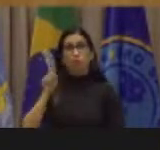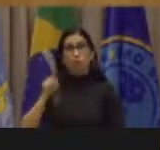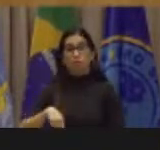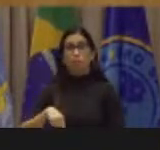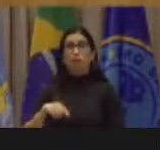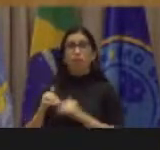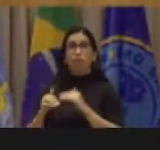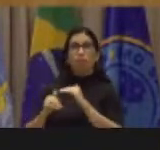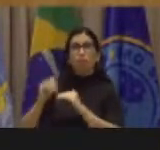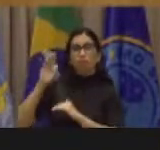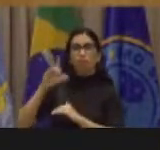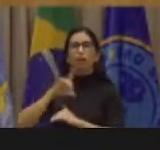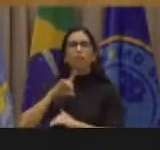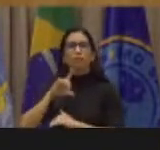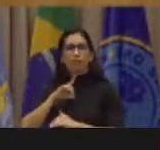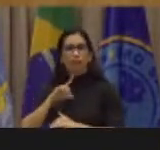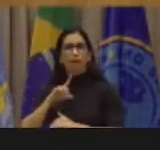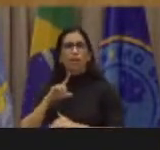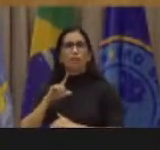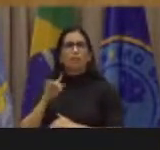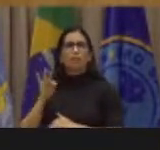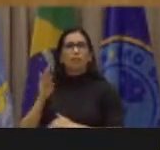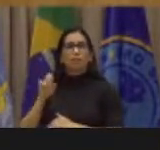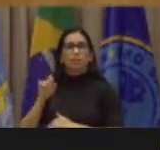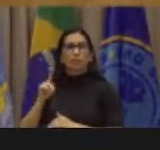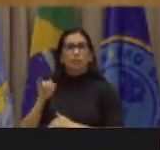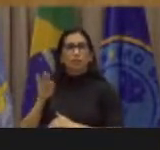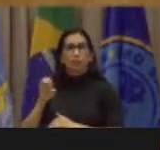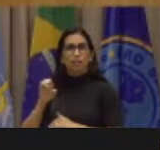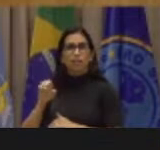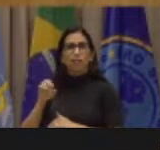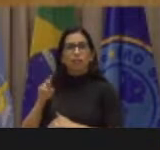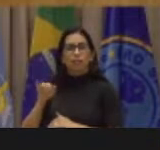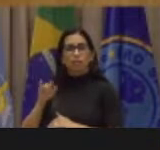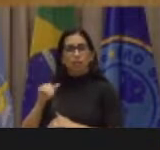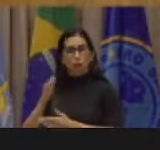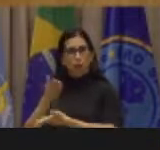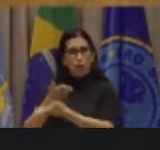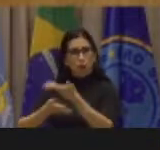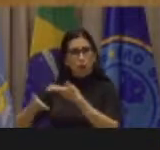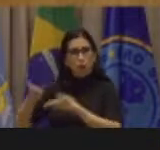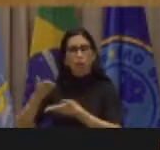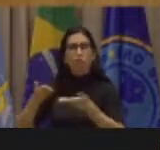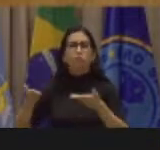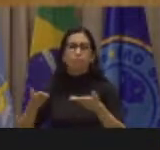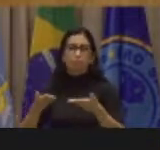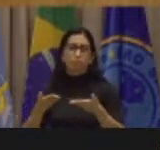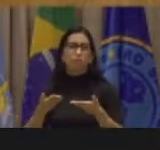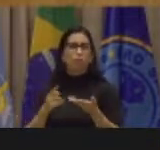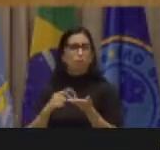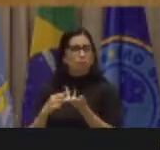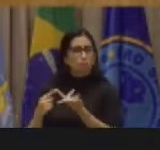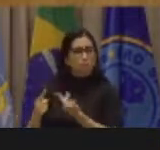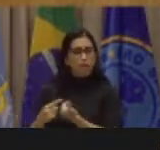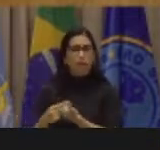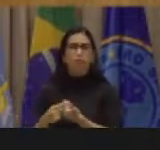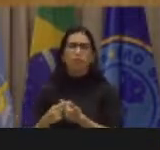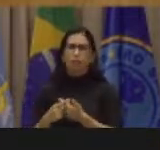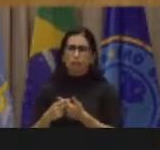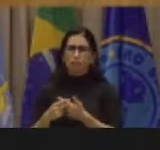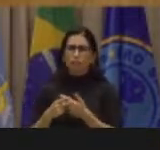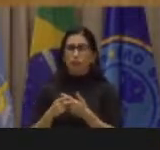and as most of the high complexity hospitals that have high complexity surgeries of a lot